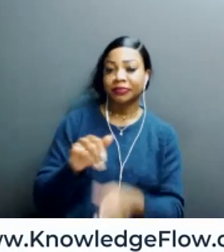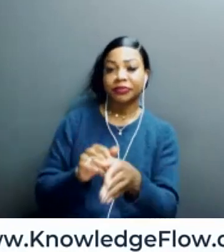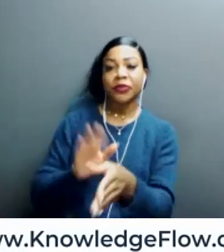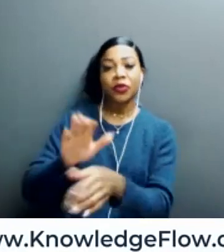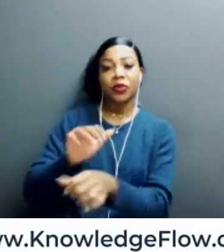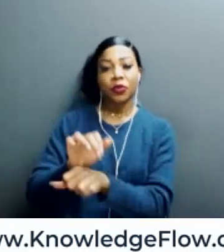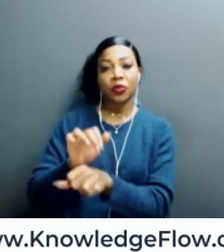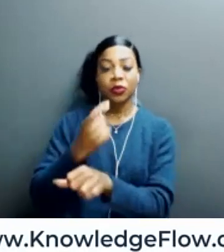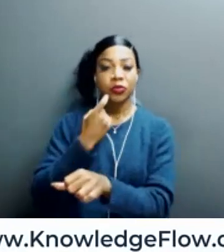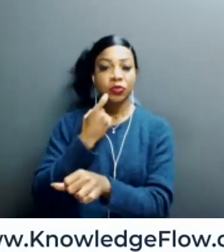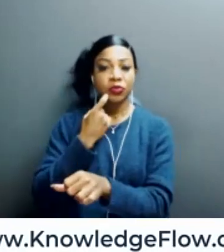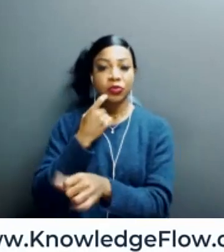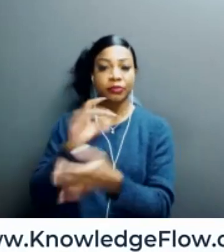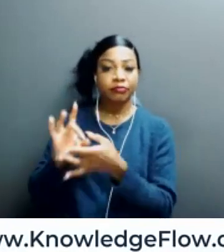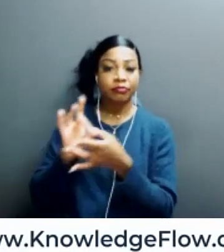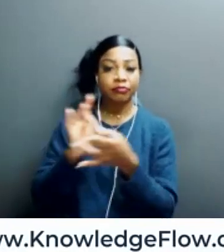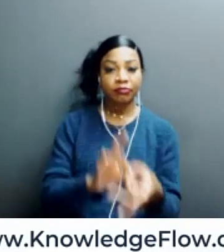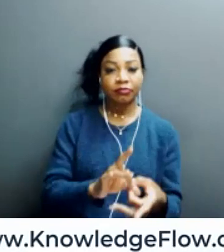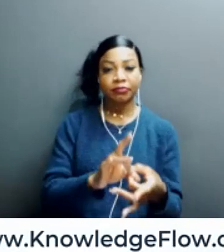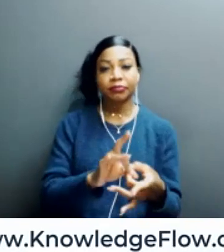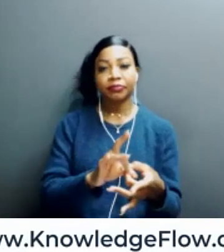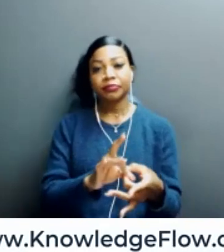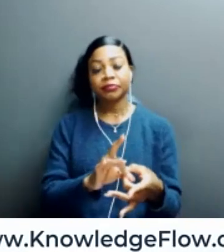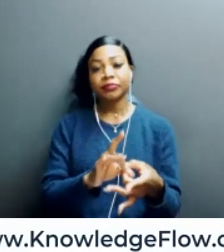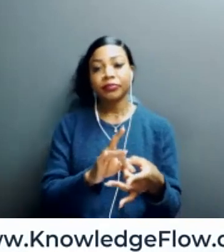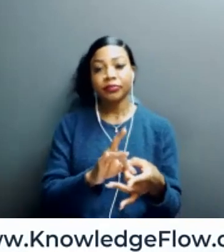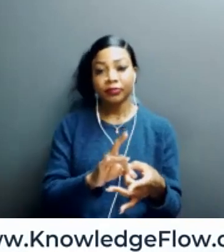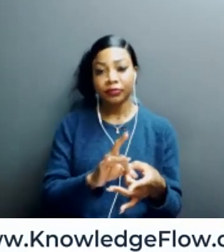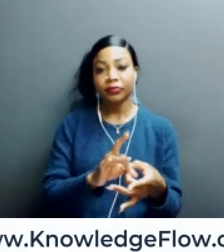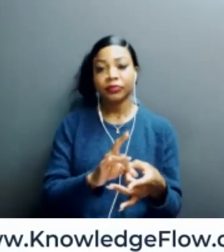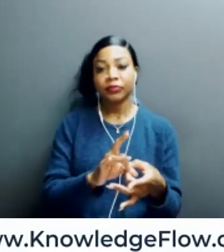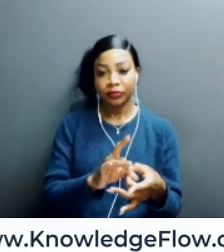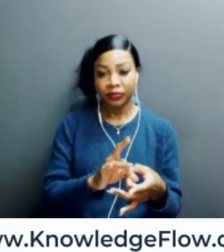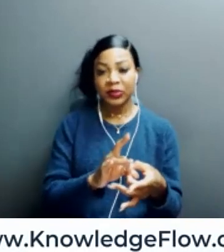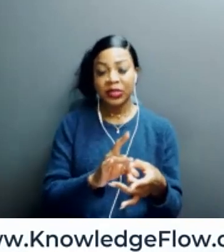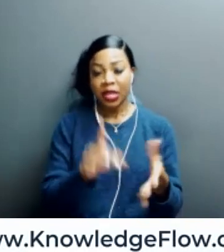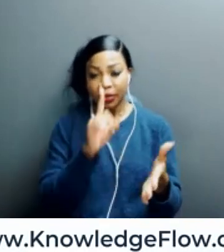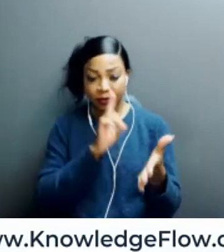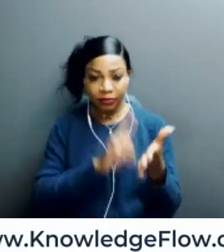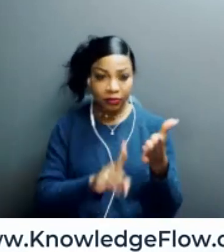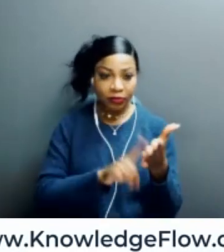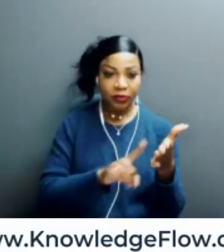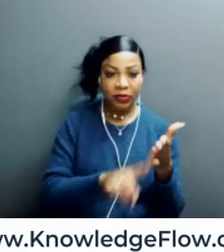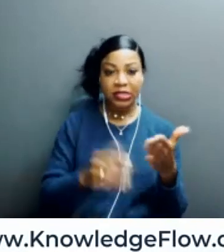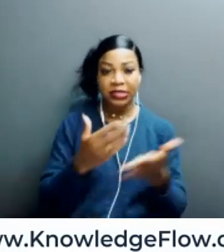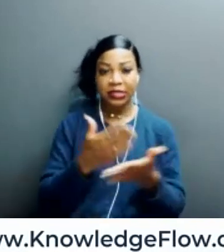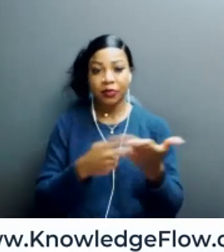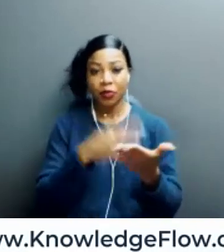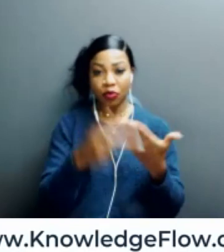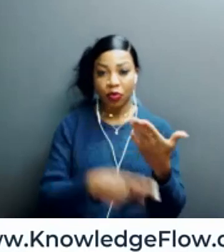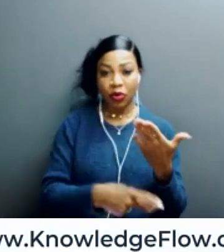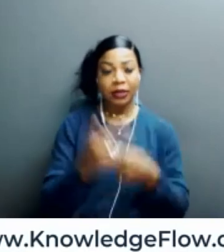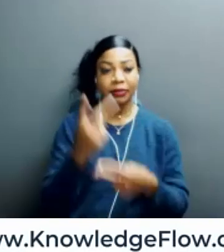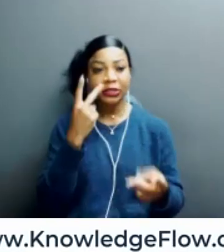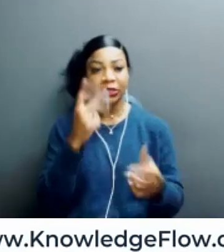recently between with the kind of mapping out existing programs across the country and seeing what the best practices